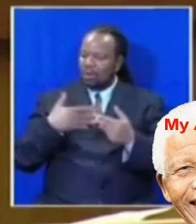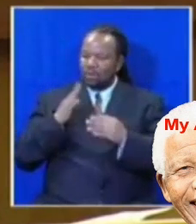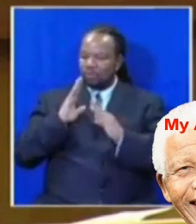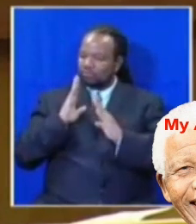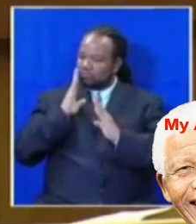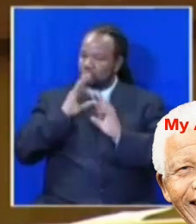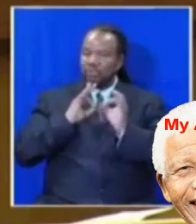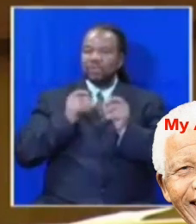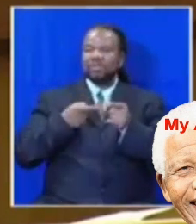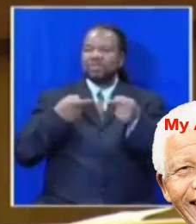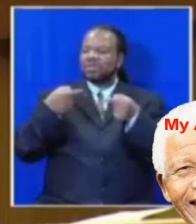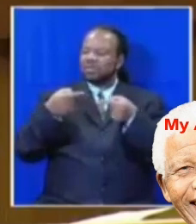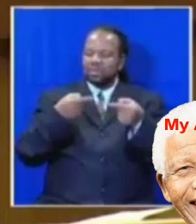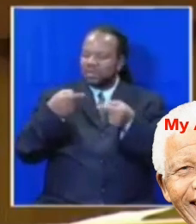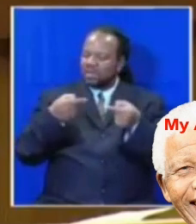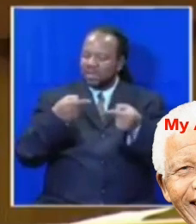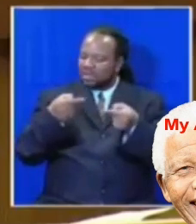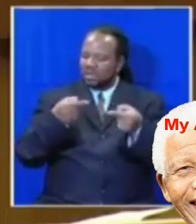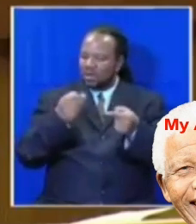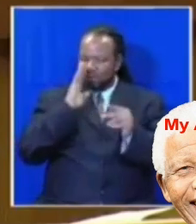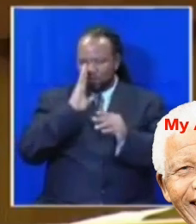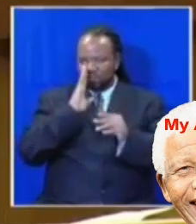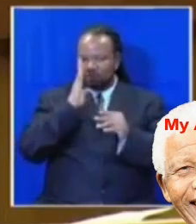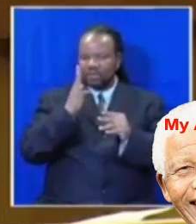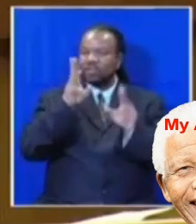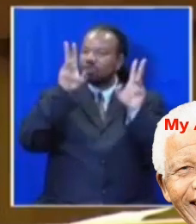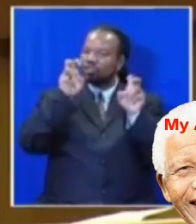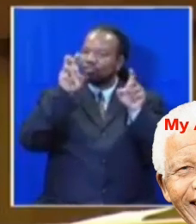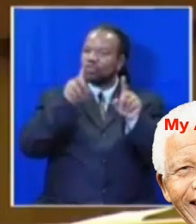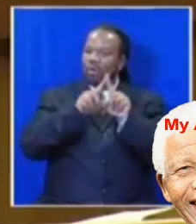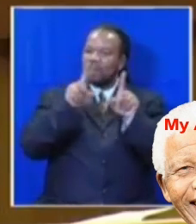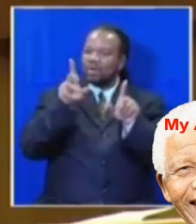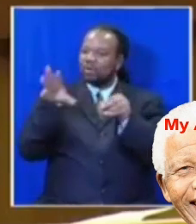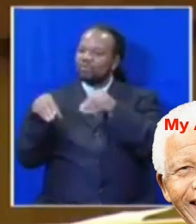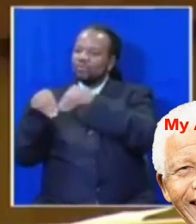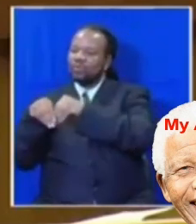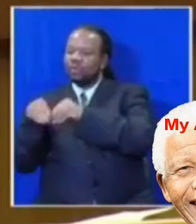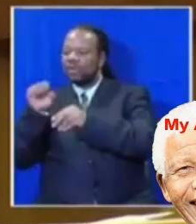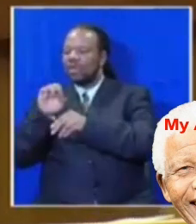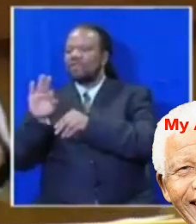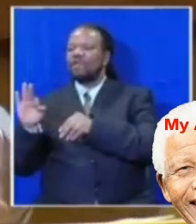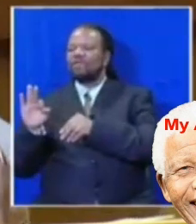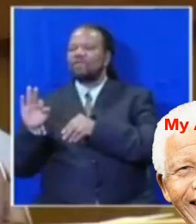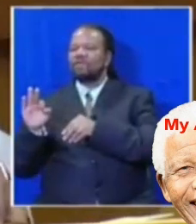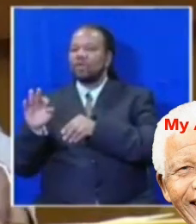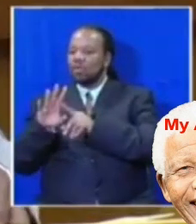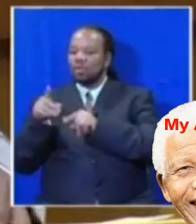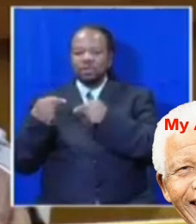into the gutter EFF politics. That's where you are. That's where you sit.